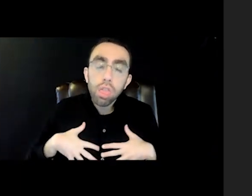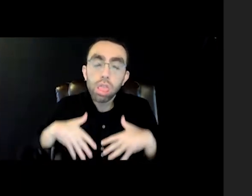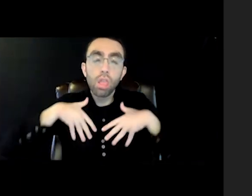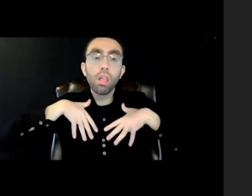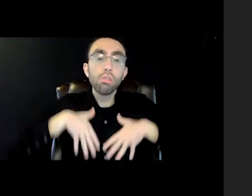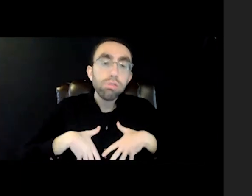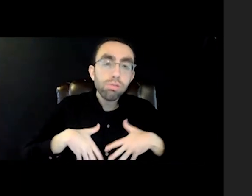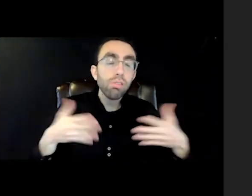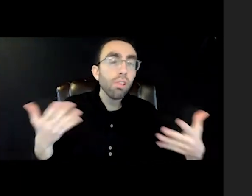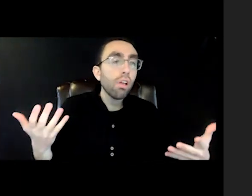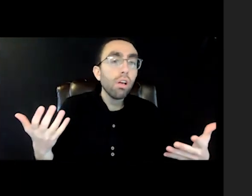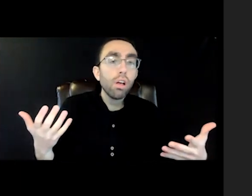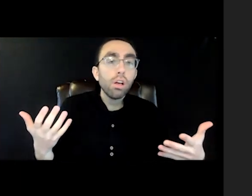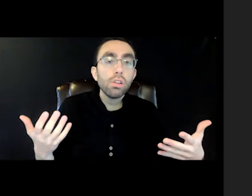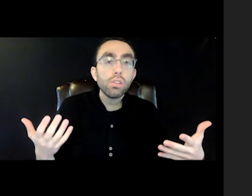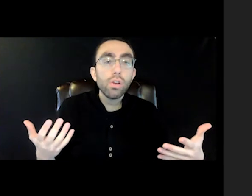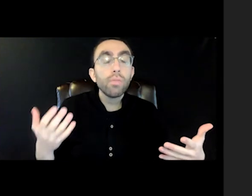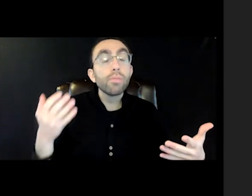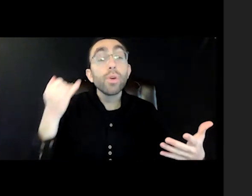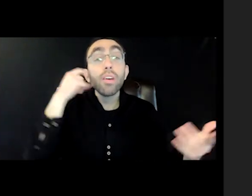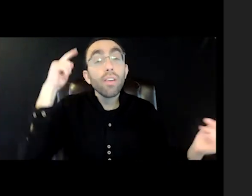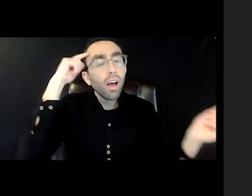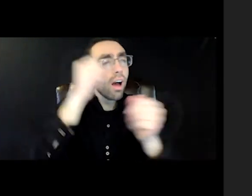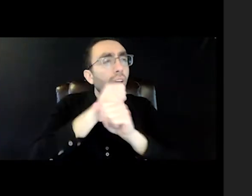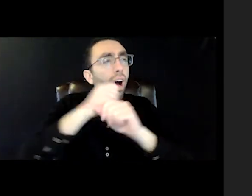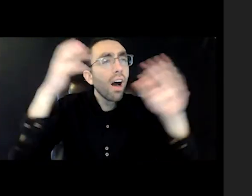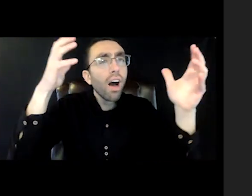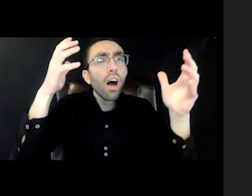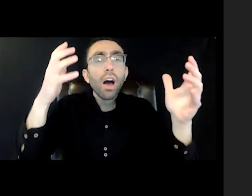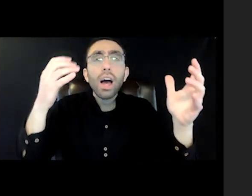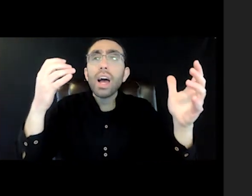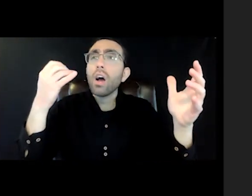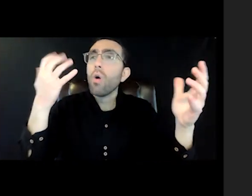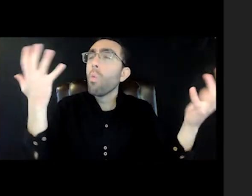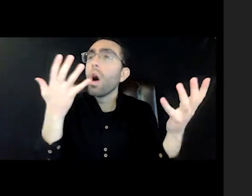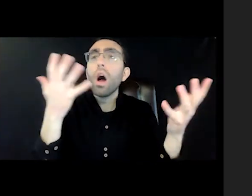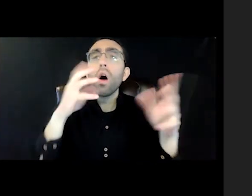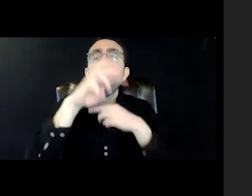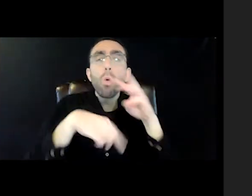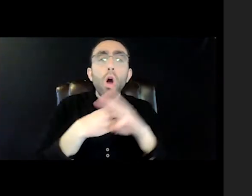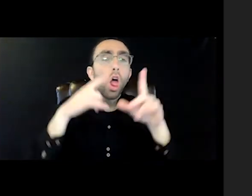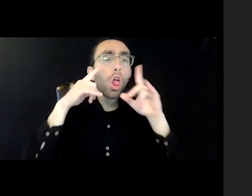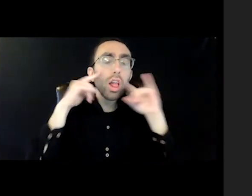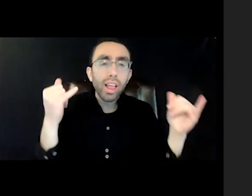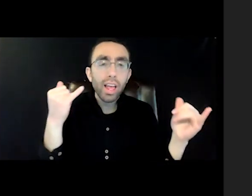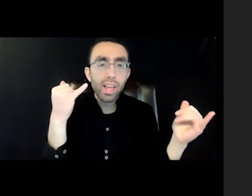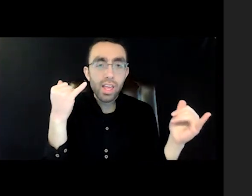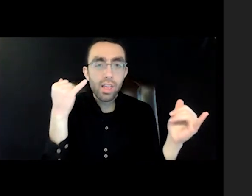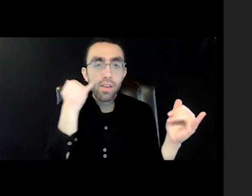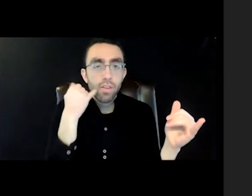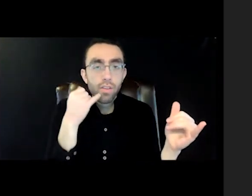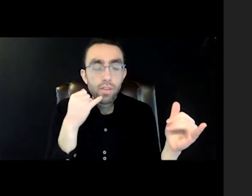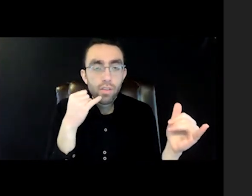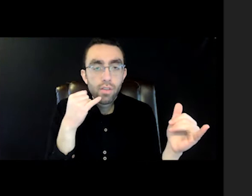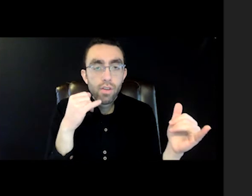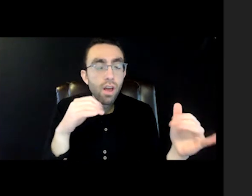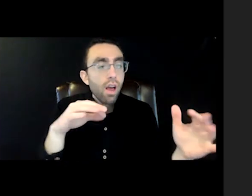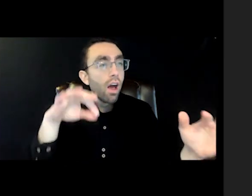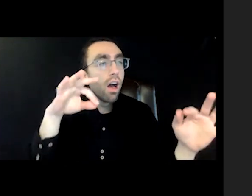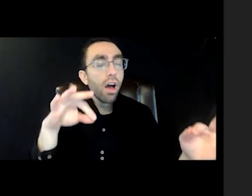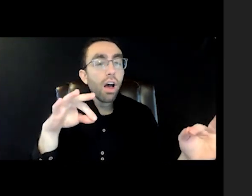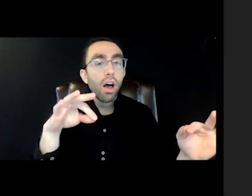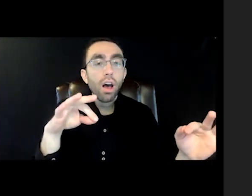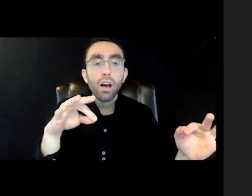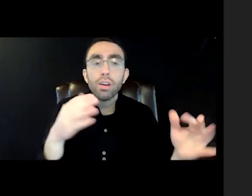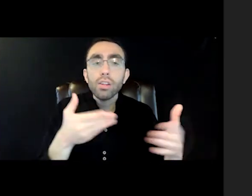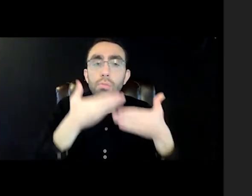about the most beautiful and liberated world that we're striving towards. What does that actually look like? What is envisioning what that feels like,